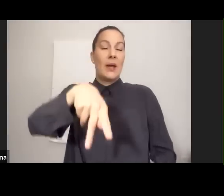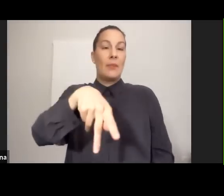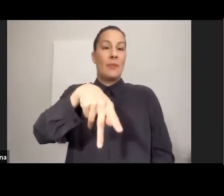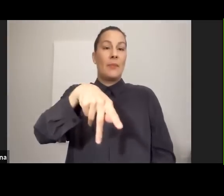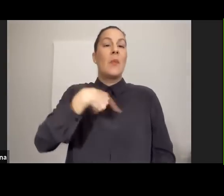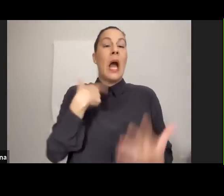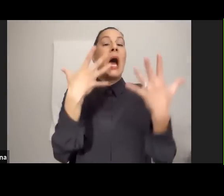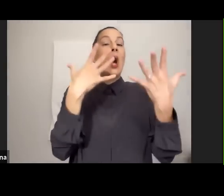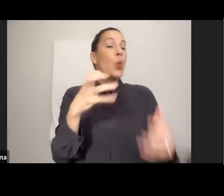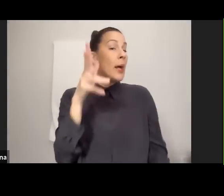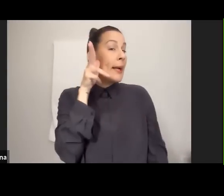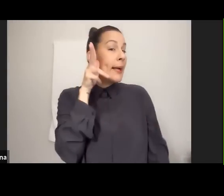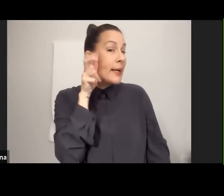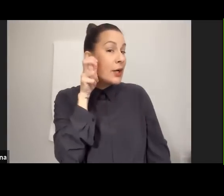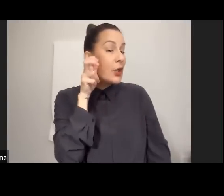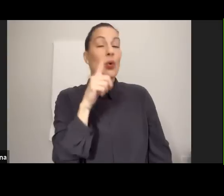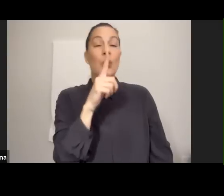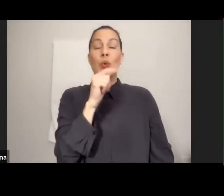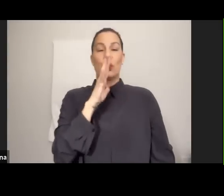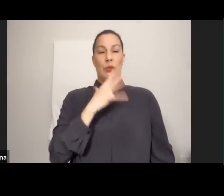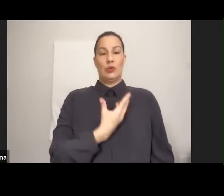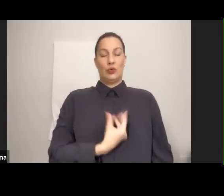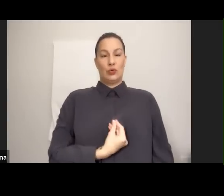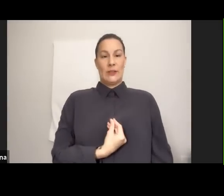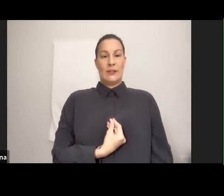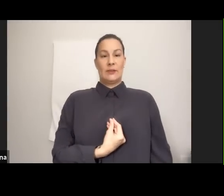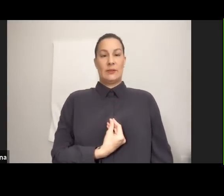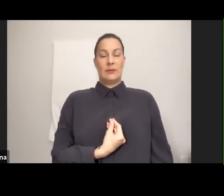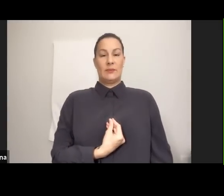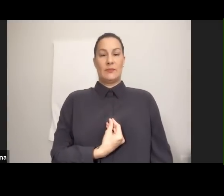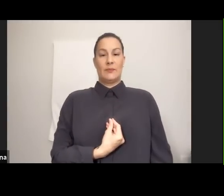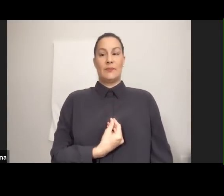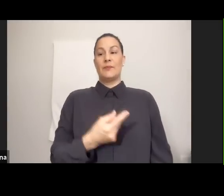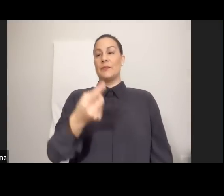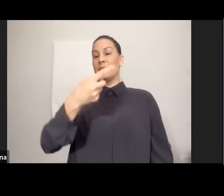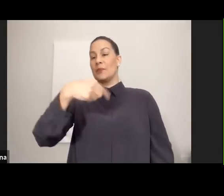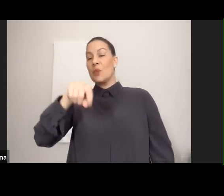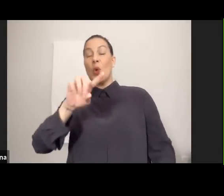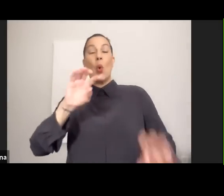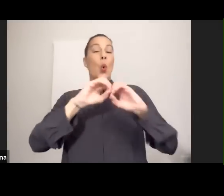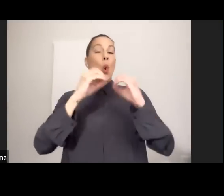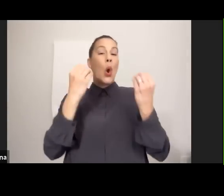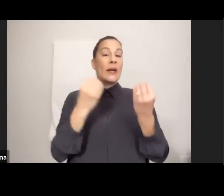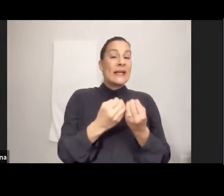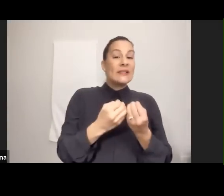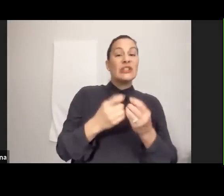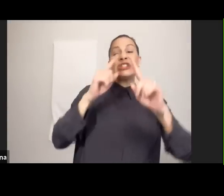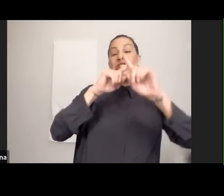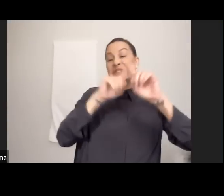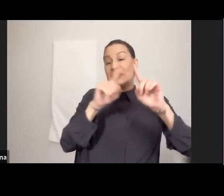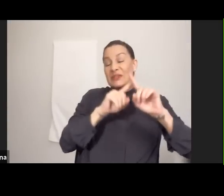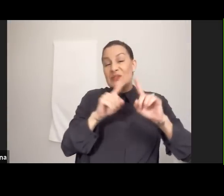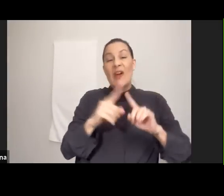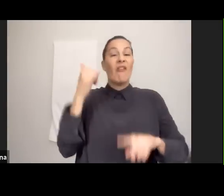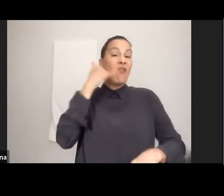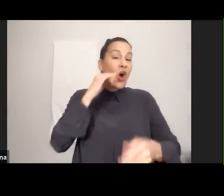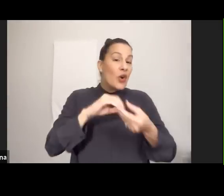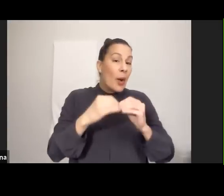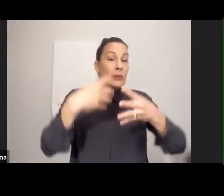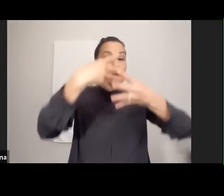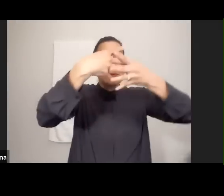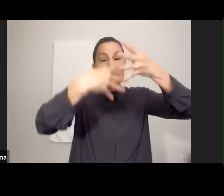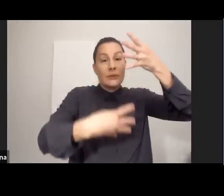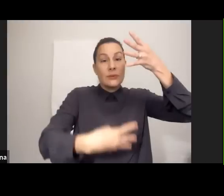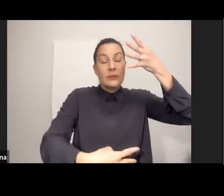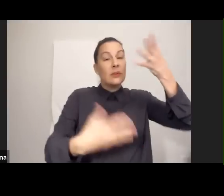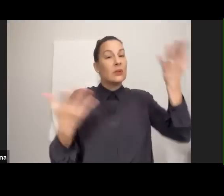trans community. Y'all all got everybody number, organizations, Bronx-led organizations, personal numbers. Shit. Let's go.